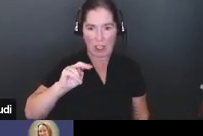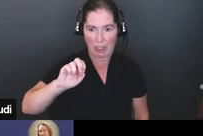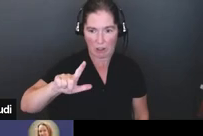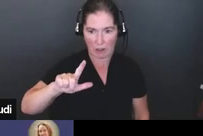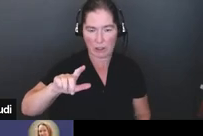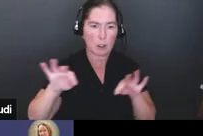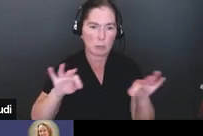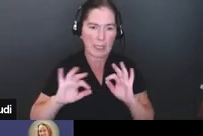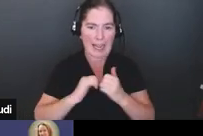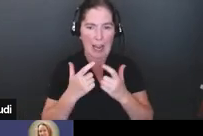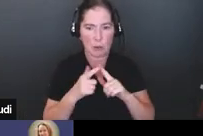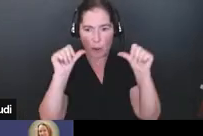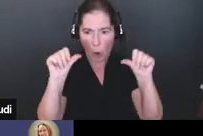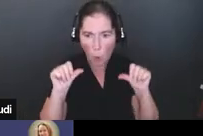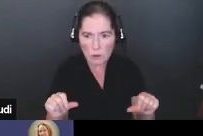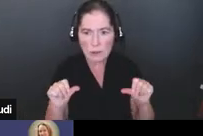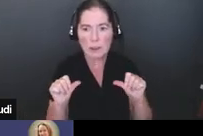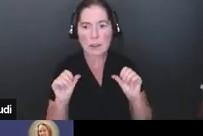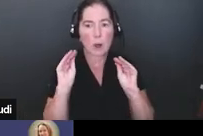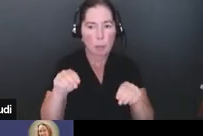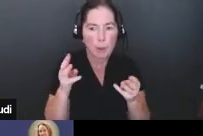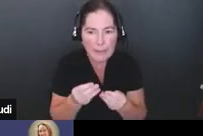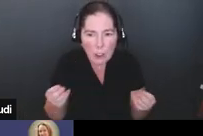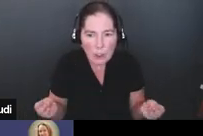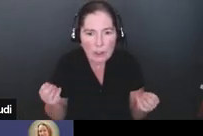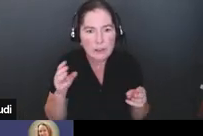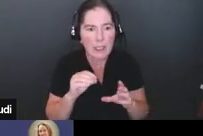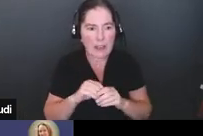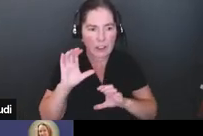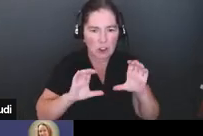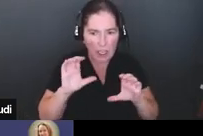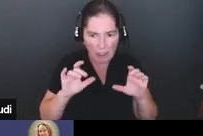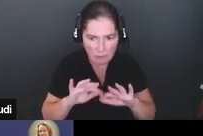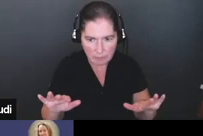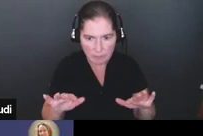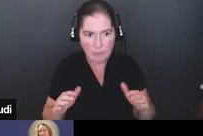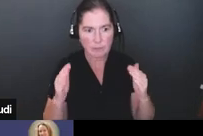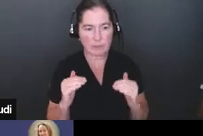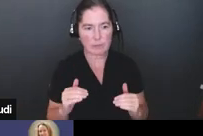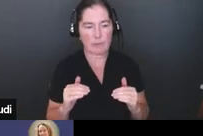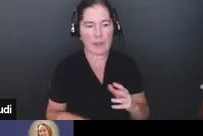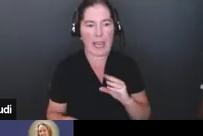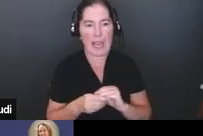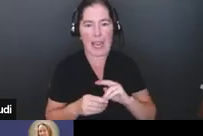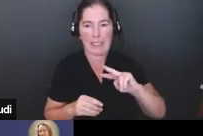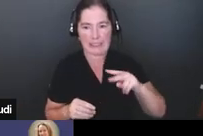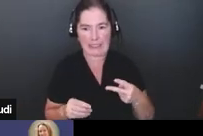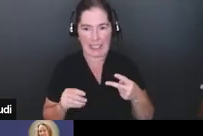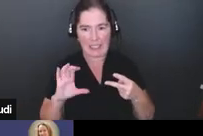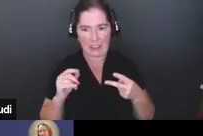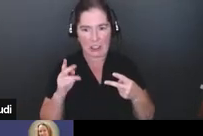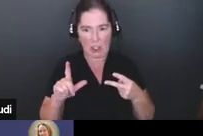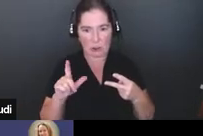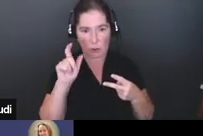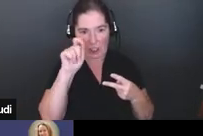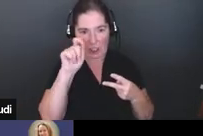and materials and do other things in the chat world here. Adding a second channel, so I'm going to go up to the three dots